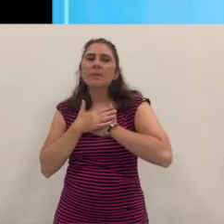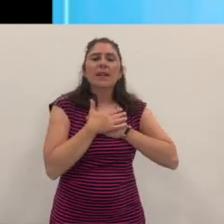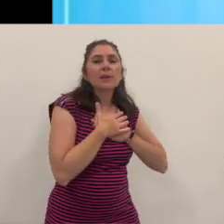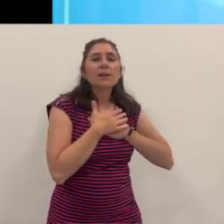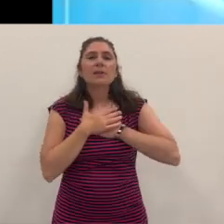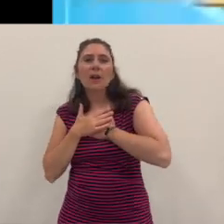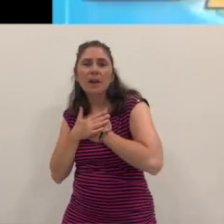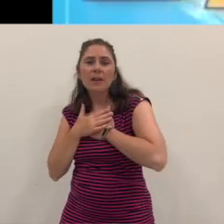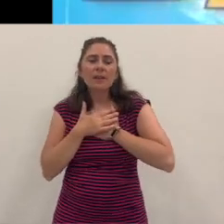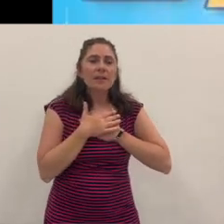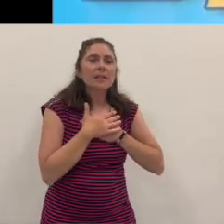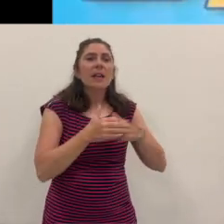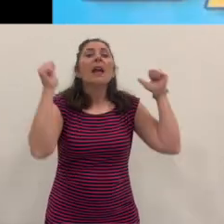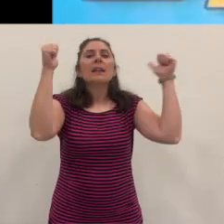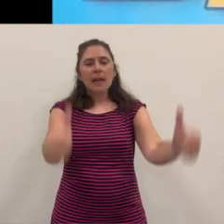your heart.